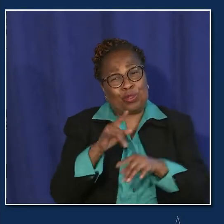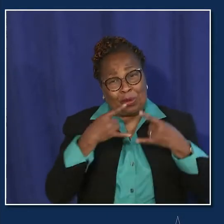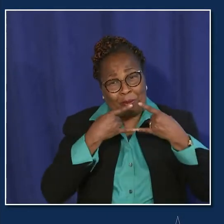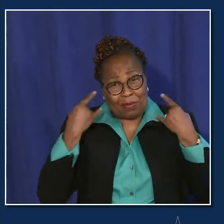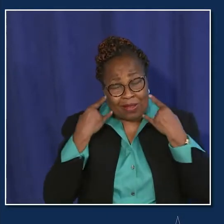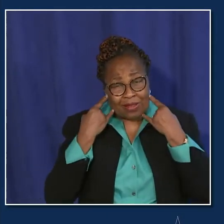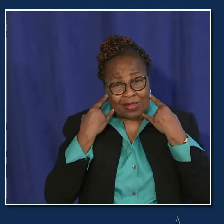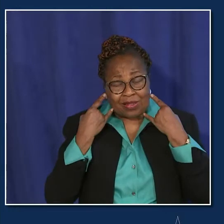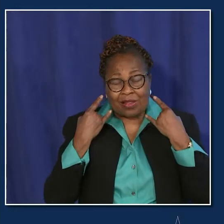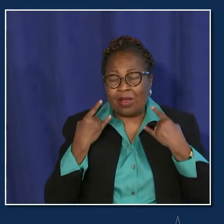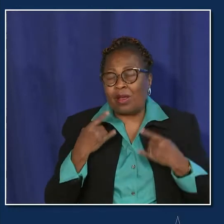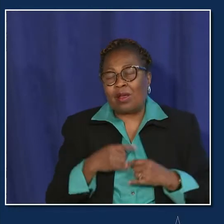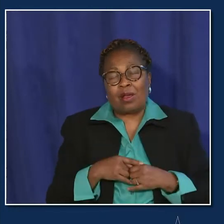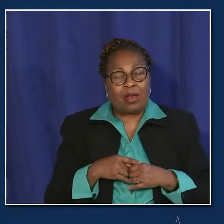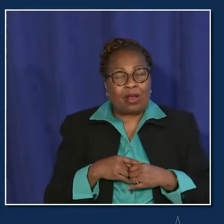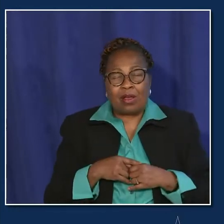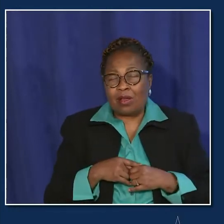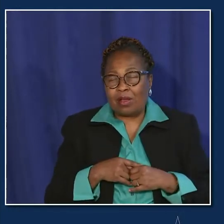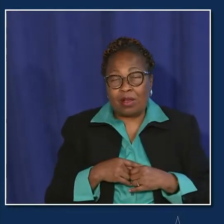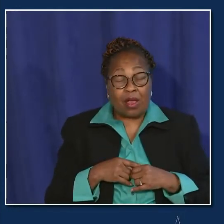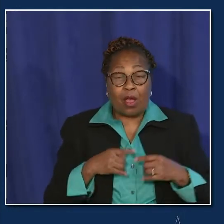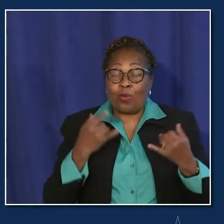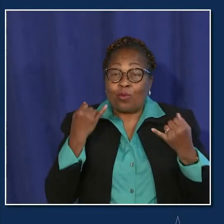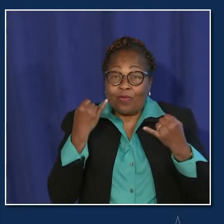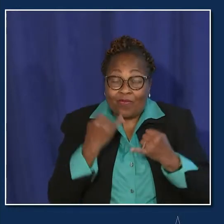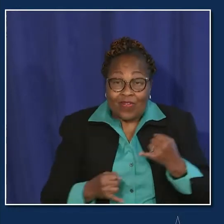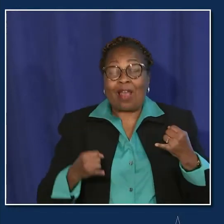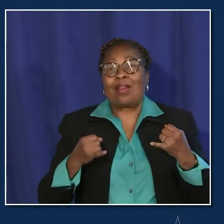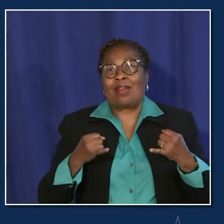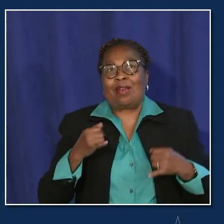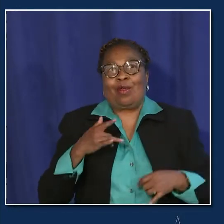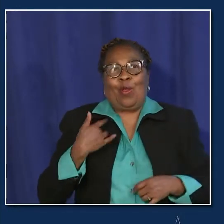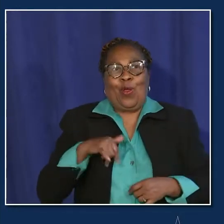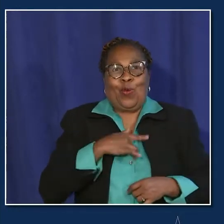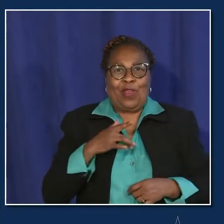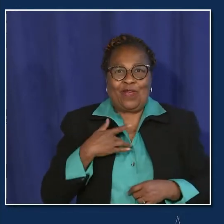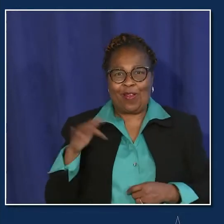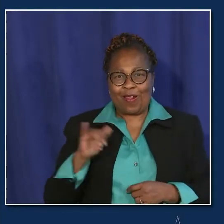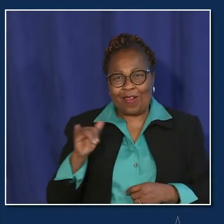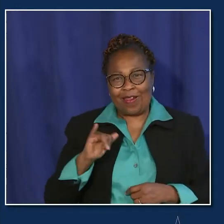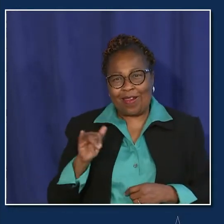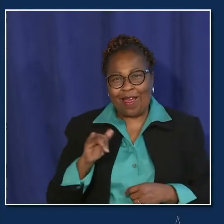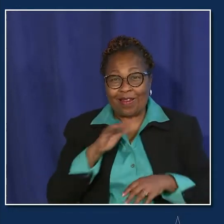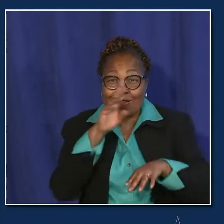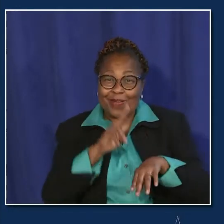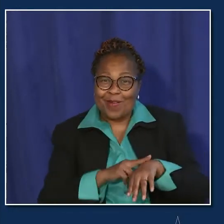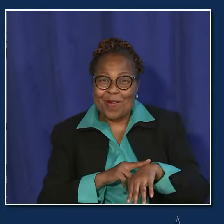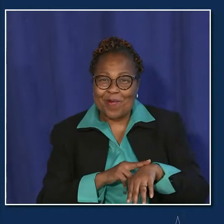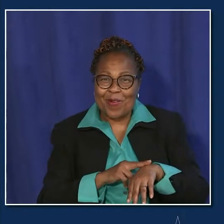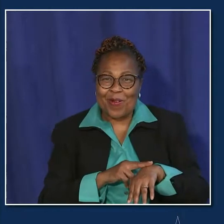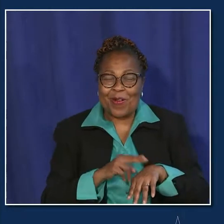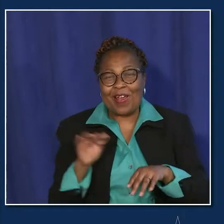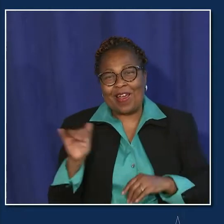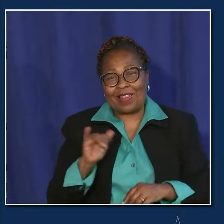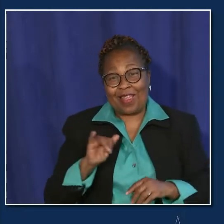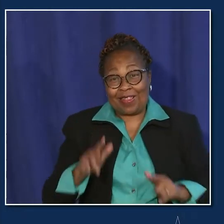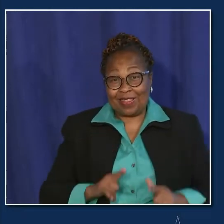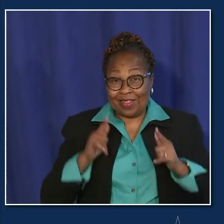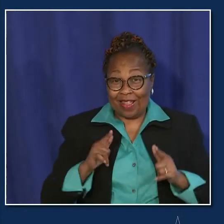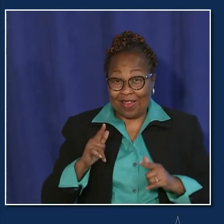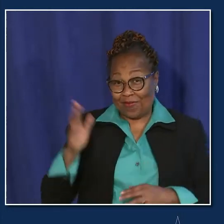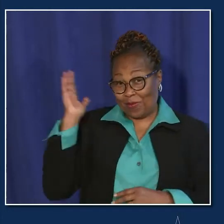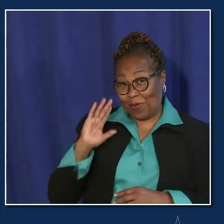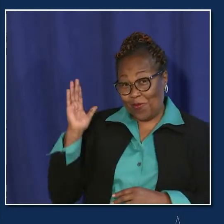in our COVID-19 journey where things have started to feel a little more like our normal, like the life that we lived